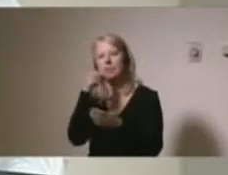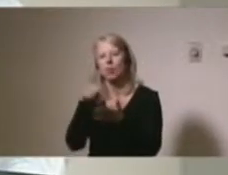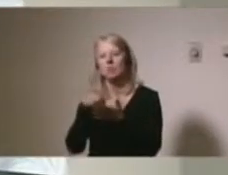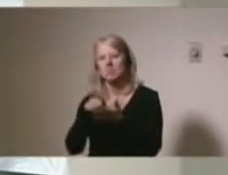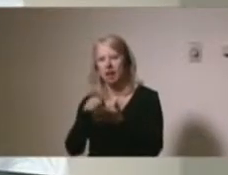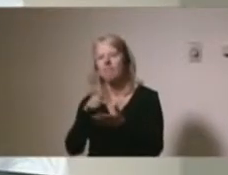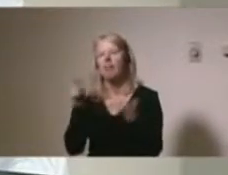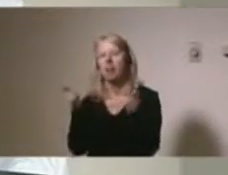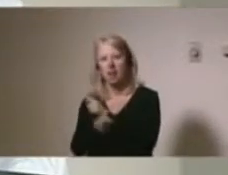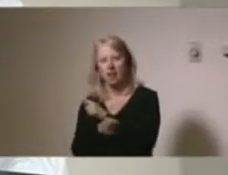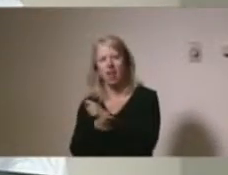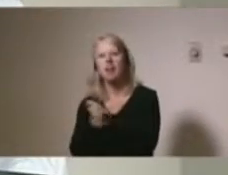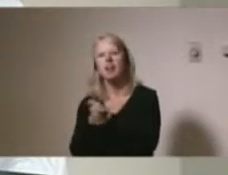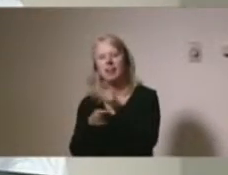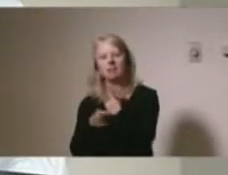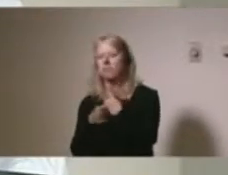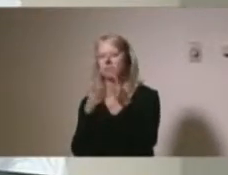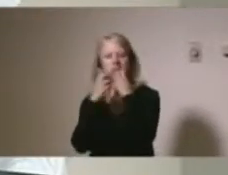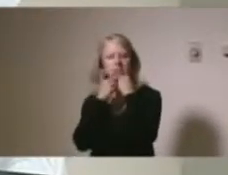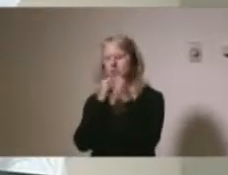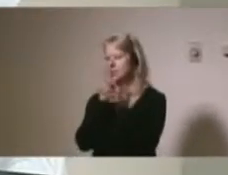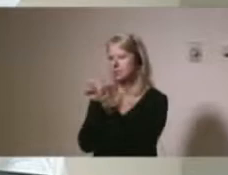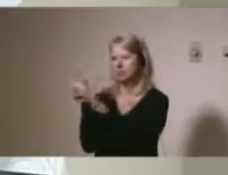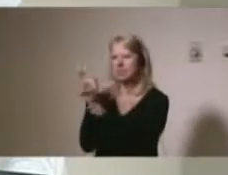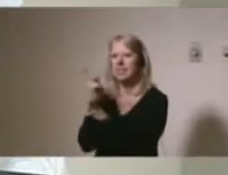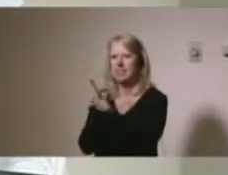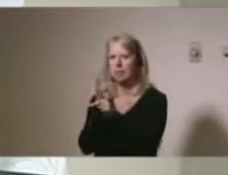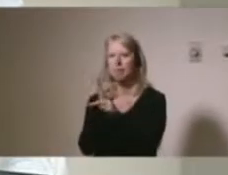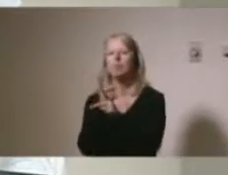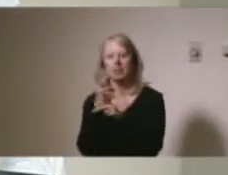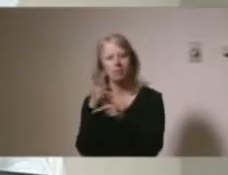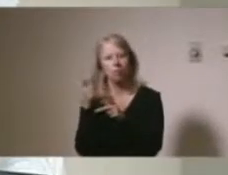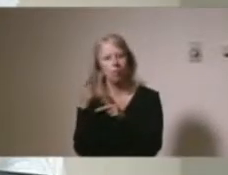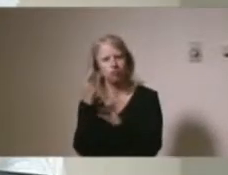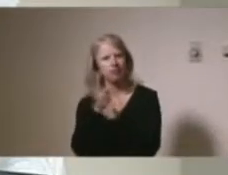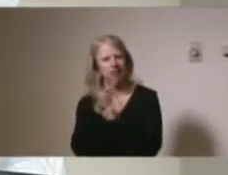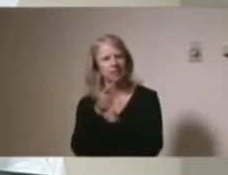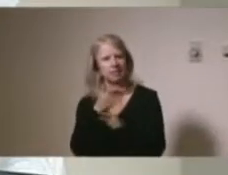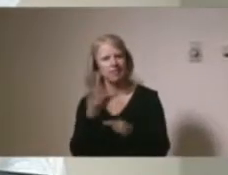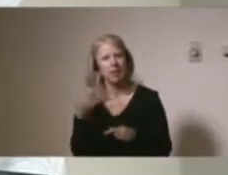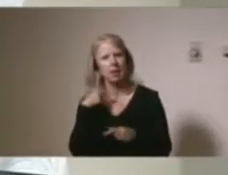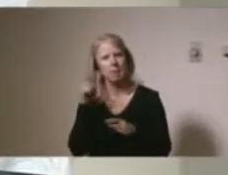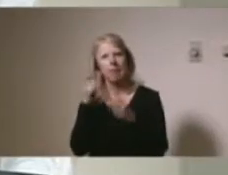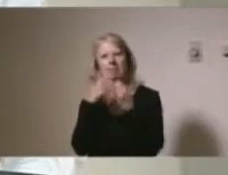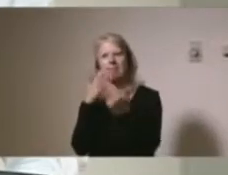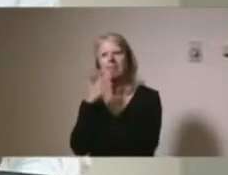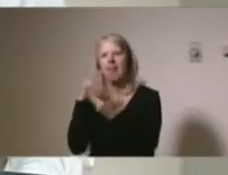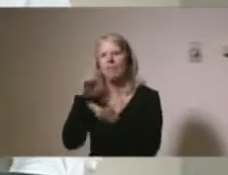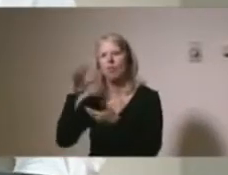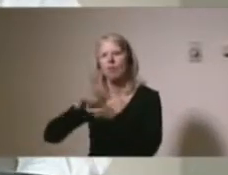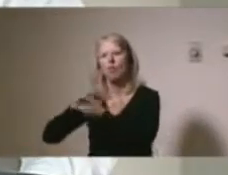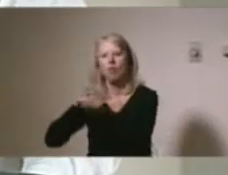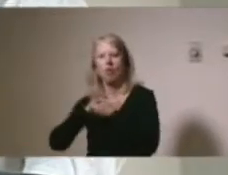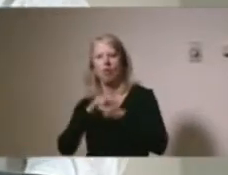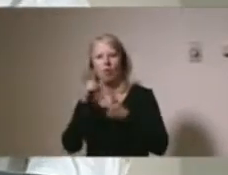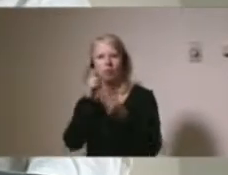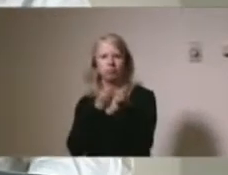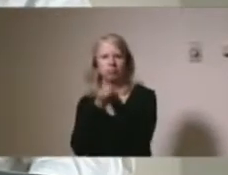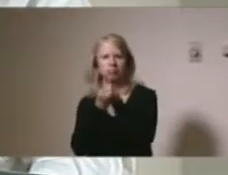it. And you know, I think they did the right thing. And once again, I have to thank our allies for standing up with